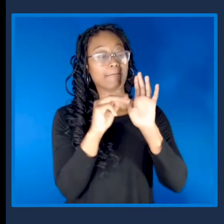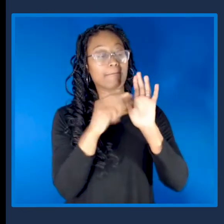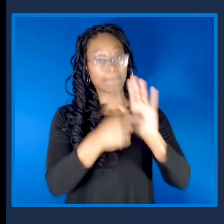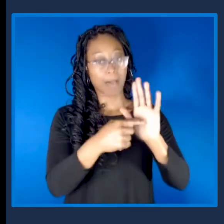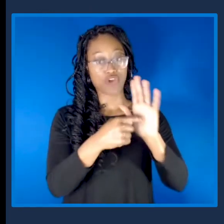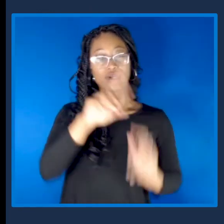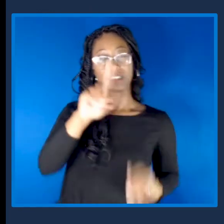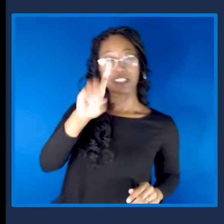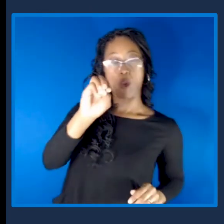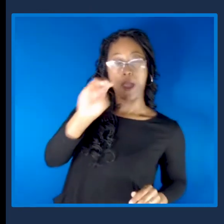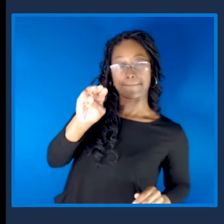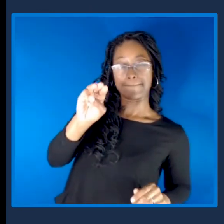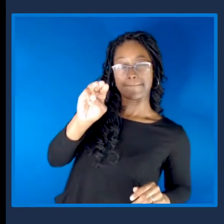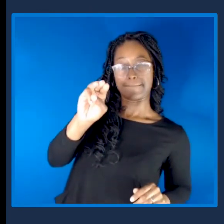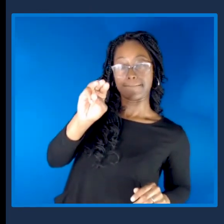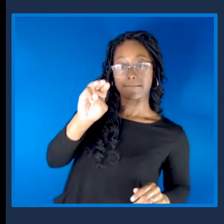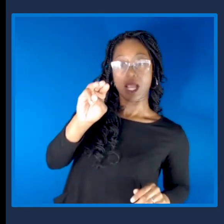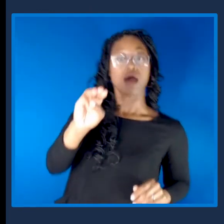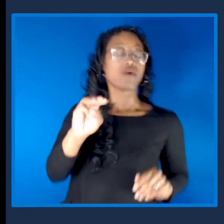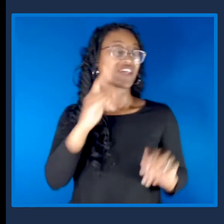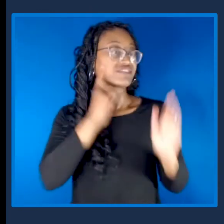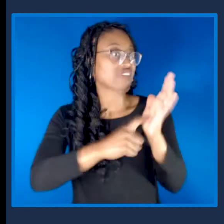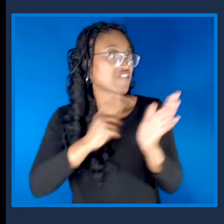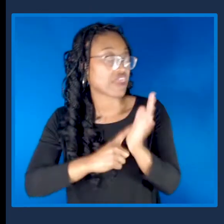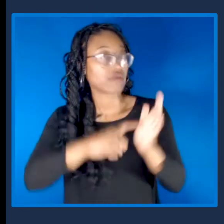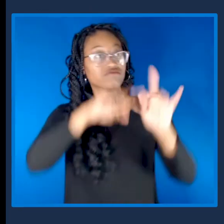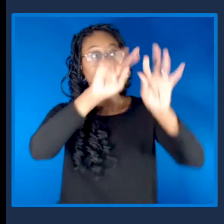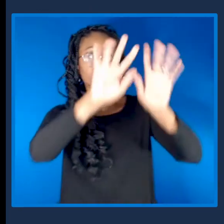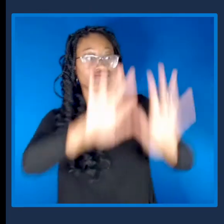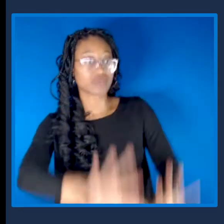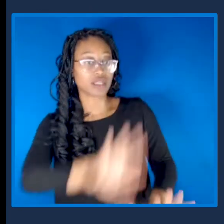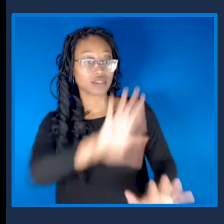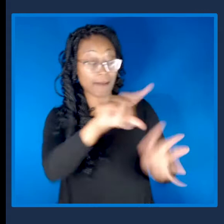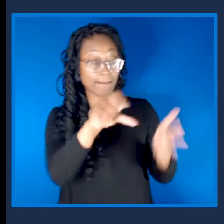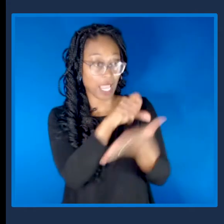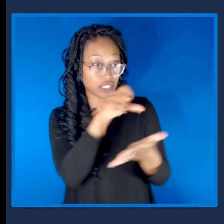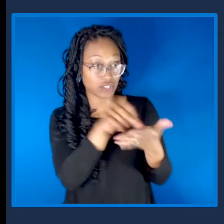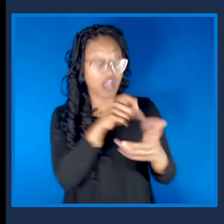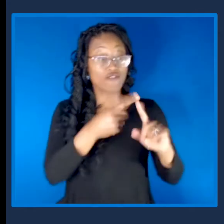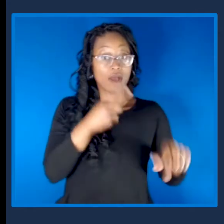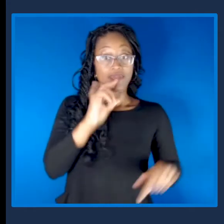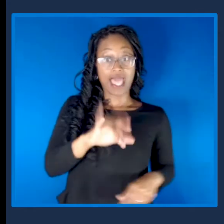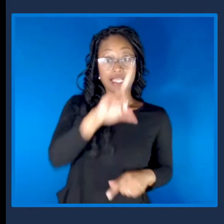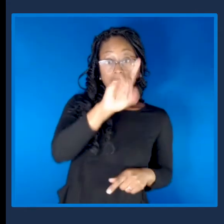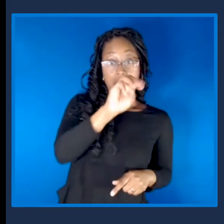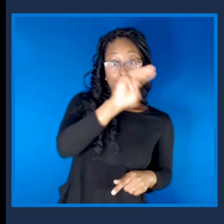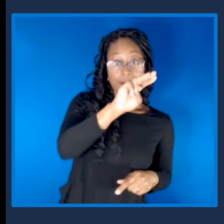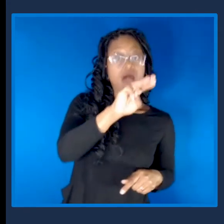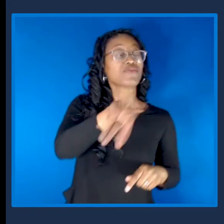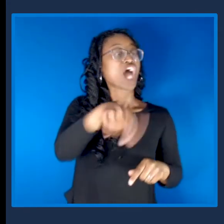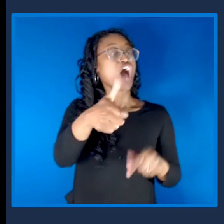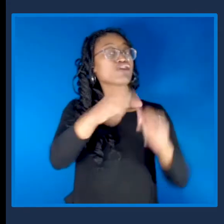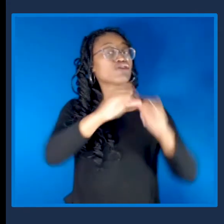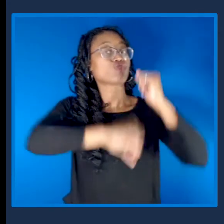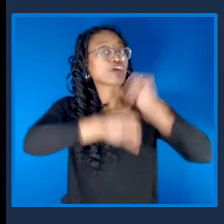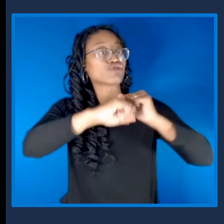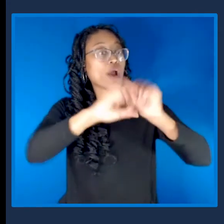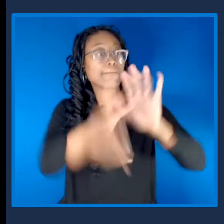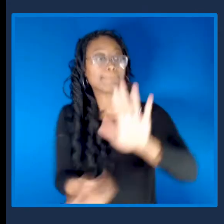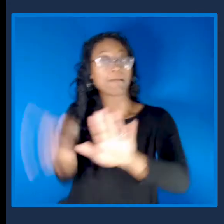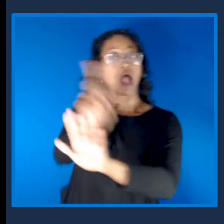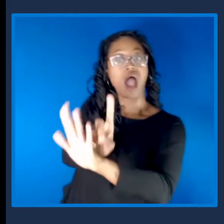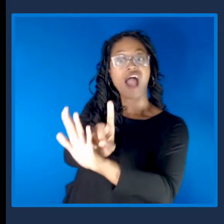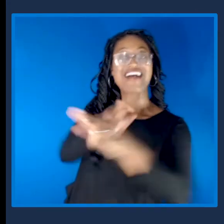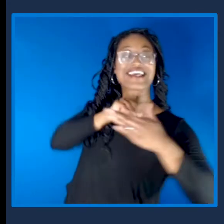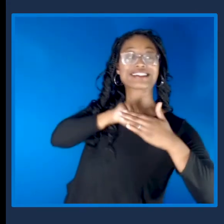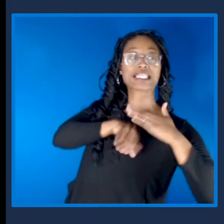that page. From the document object model, another data structure is created called the